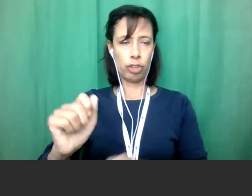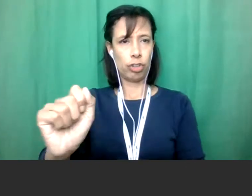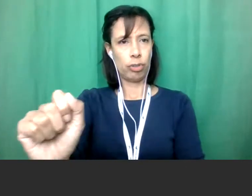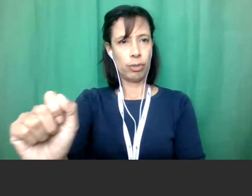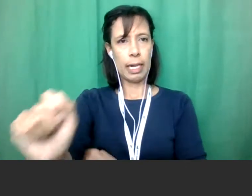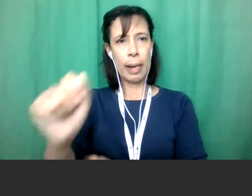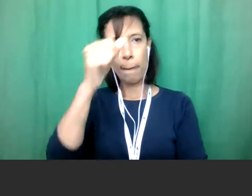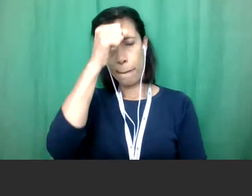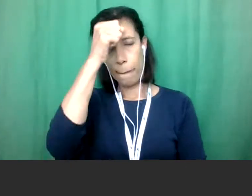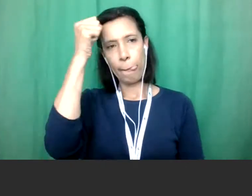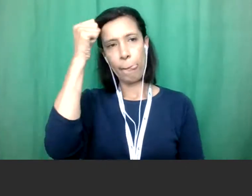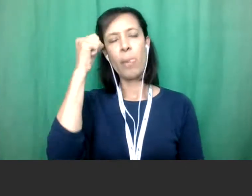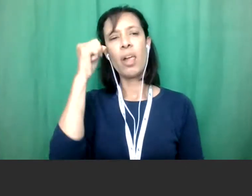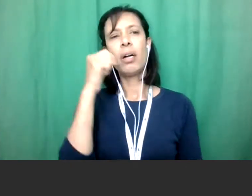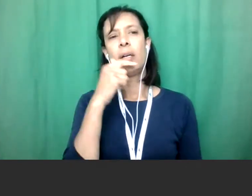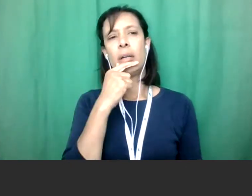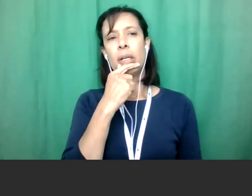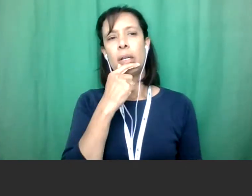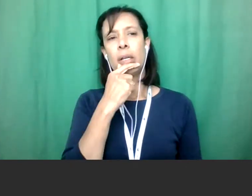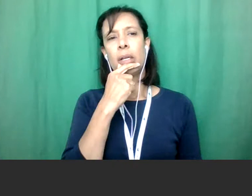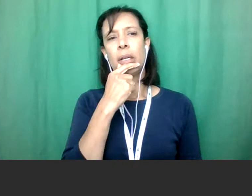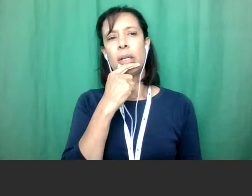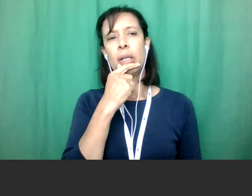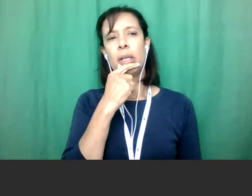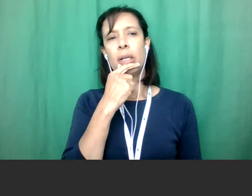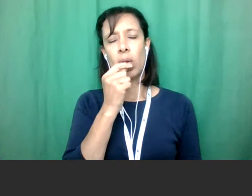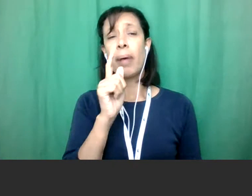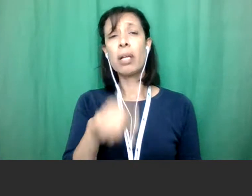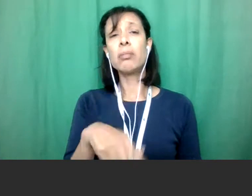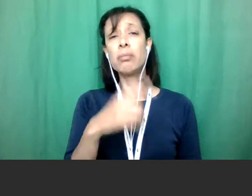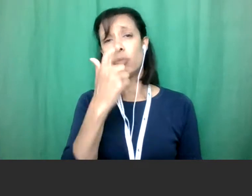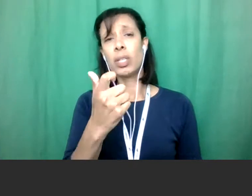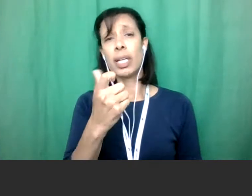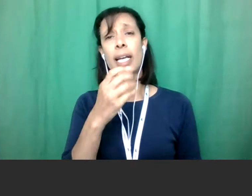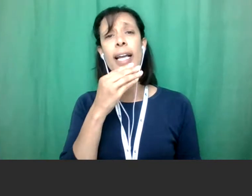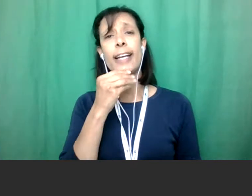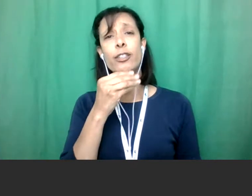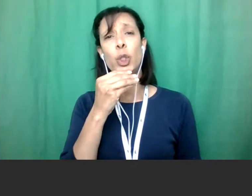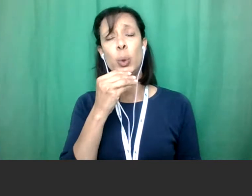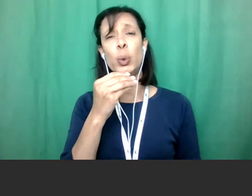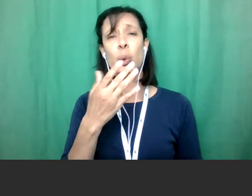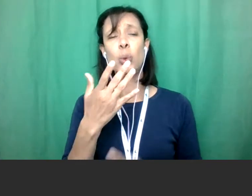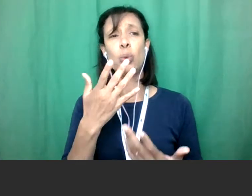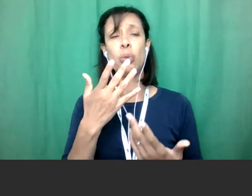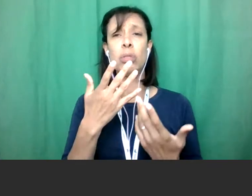created is about literature, is about using previous research, and that's absolutely fine.